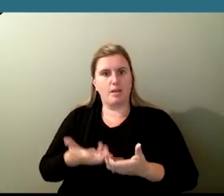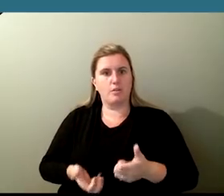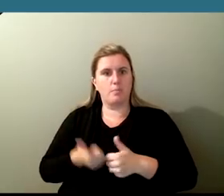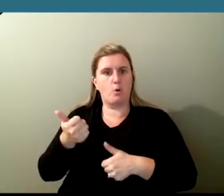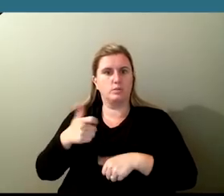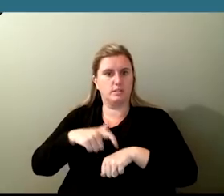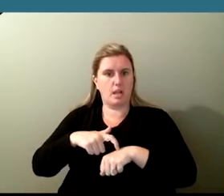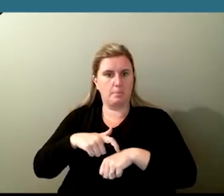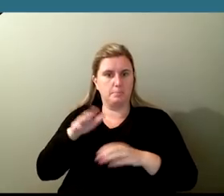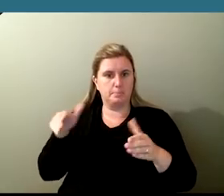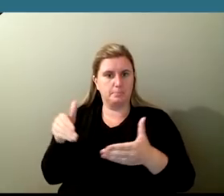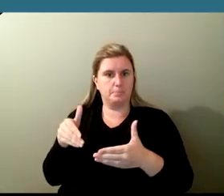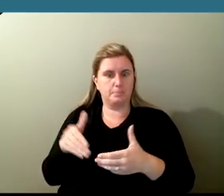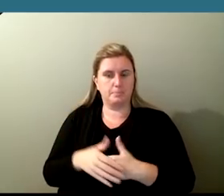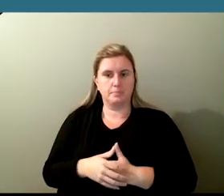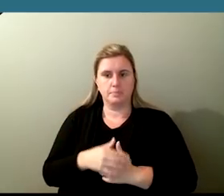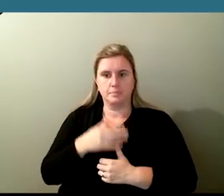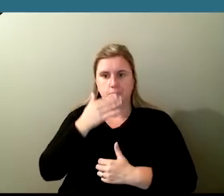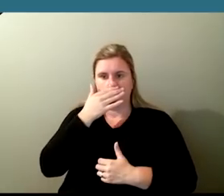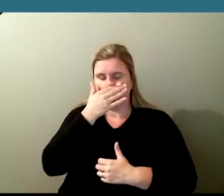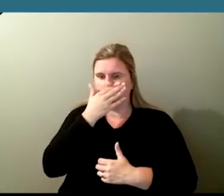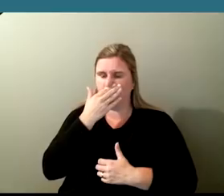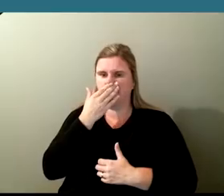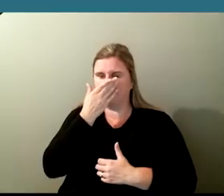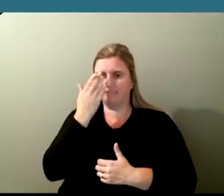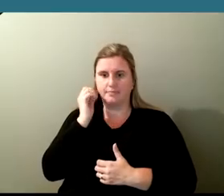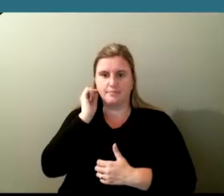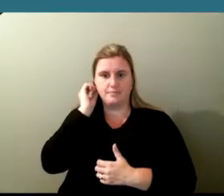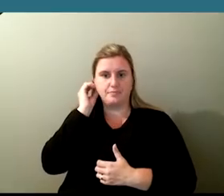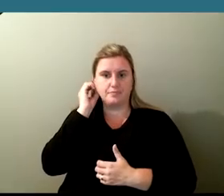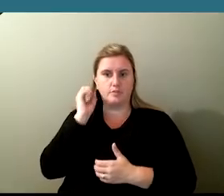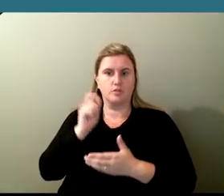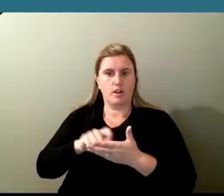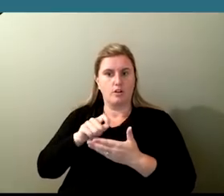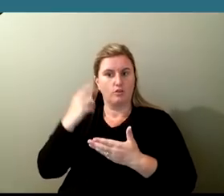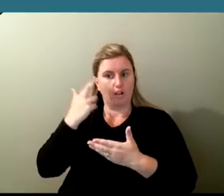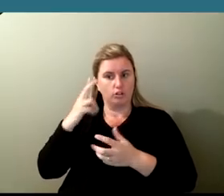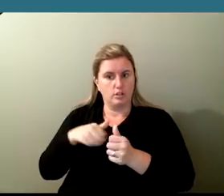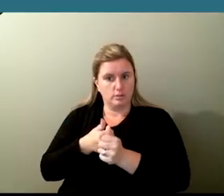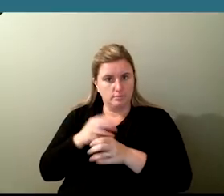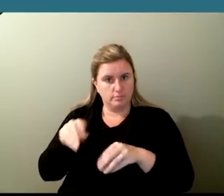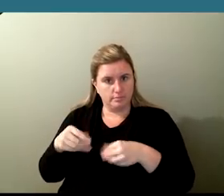amount of time with. We model the skill, we have provided rationales, or going in order, provide rationales,